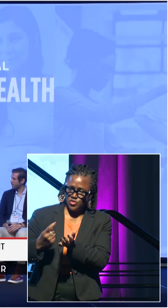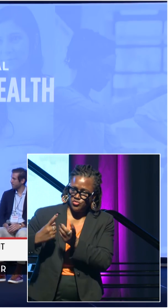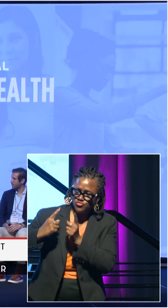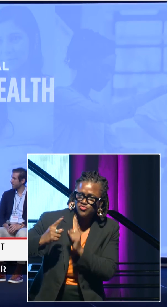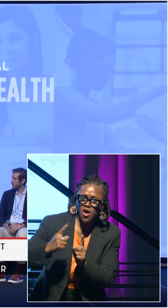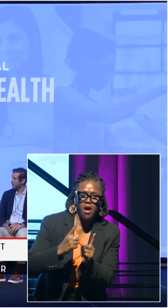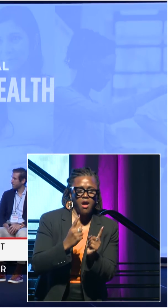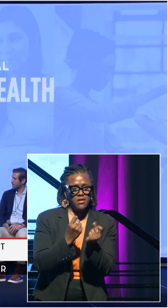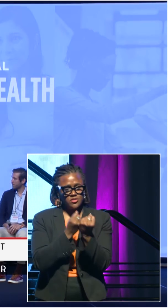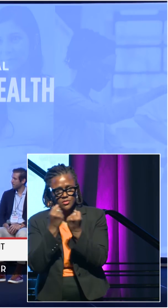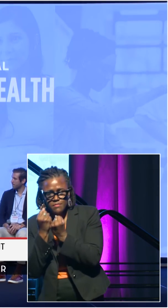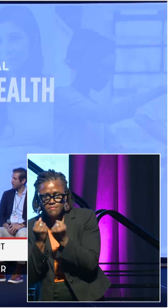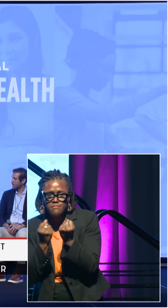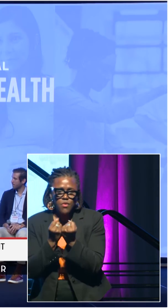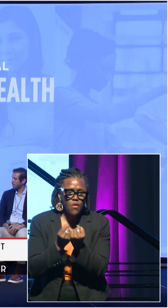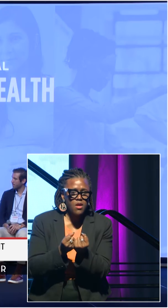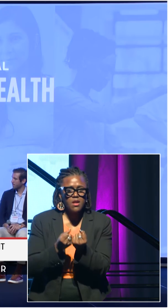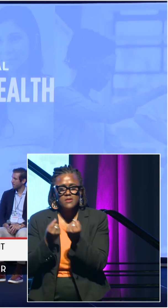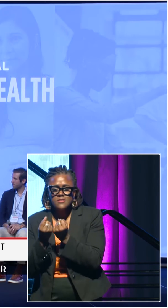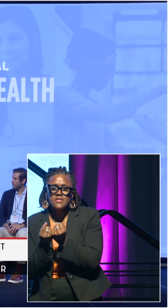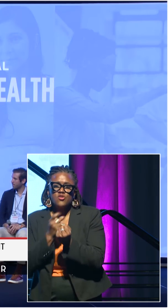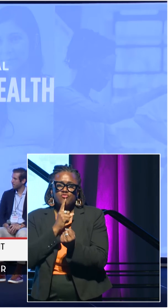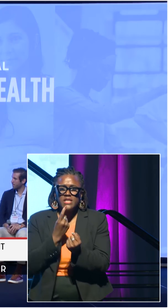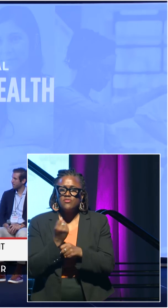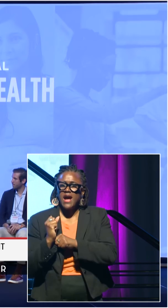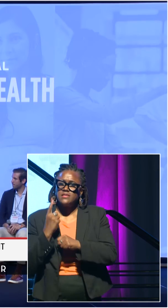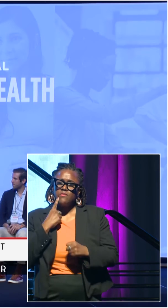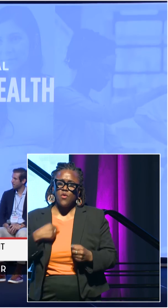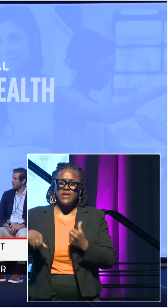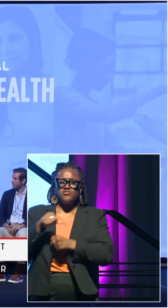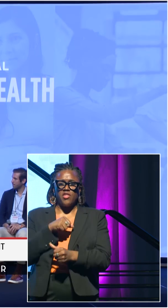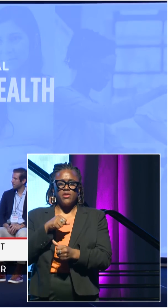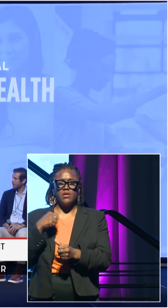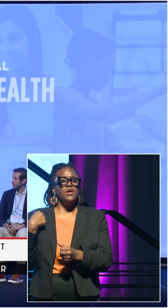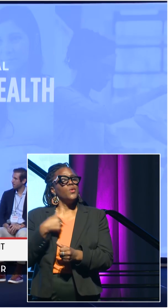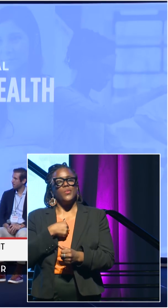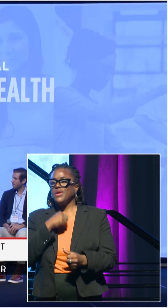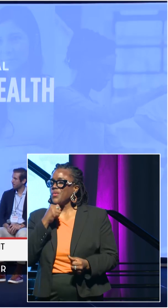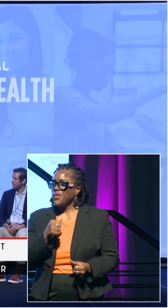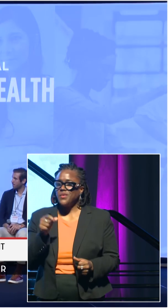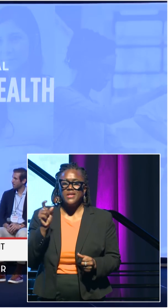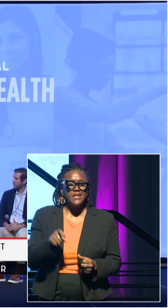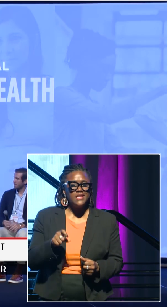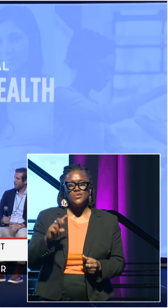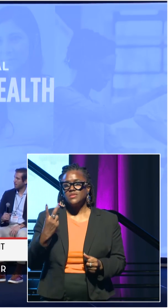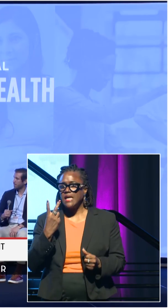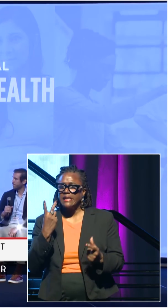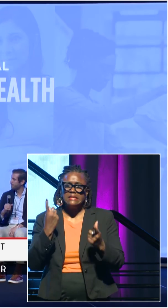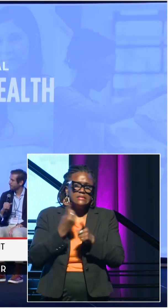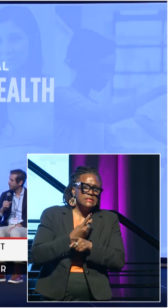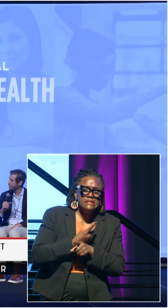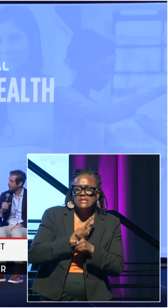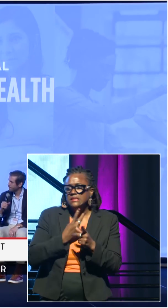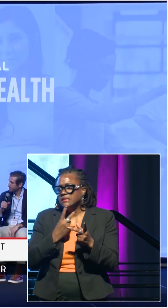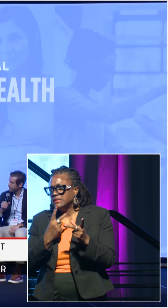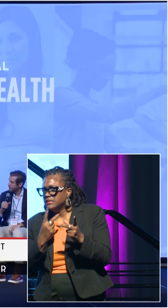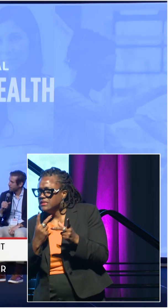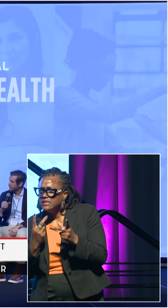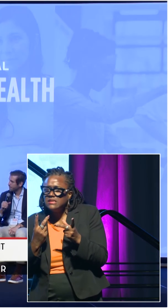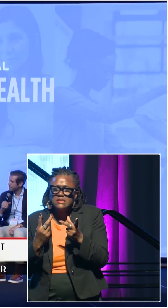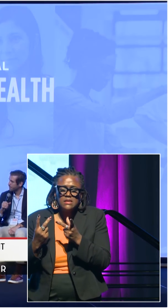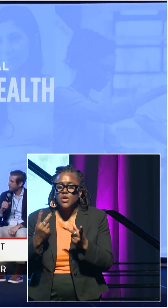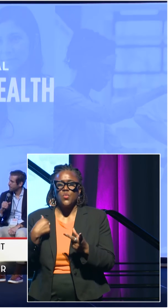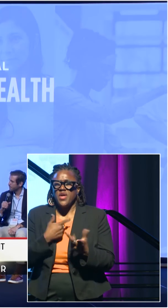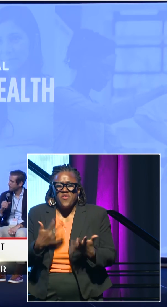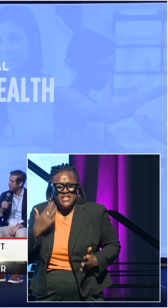and really support and uplift and rise up for one another, we wouldn't need to second guess what we